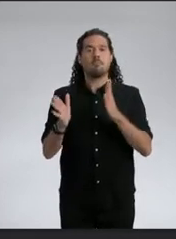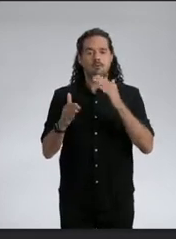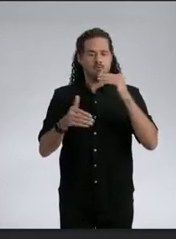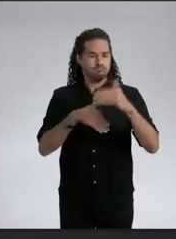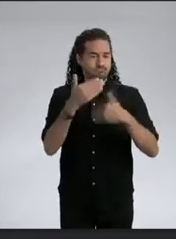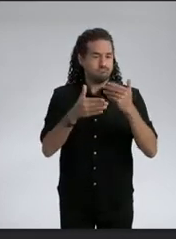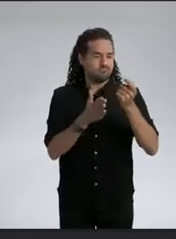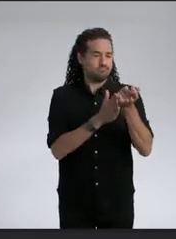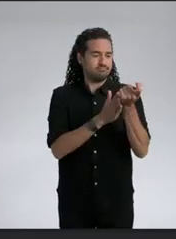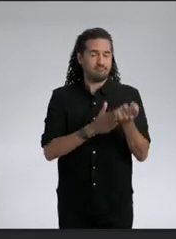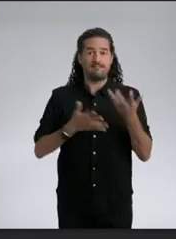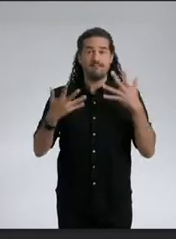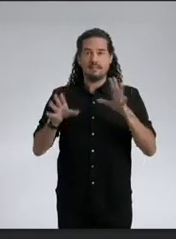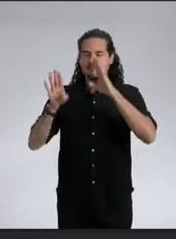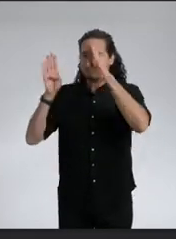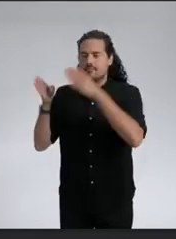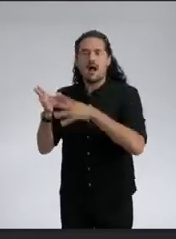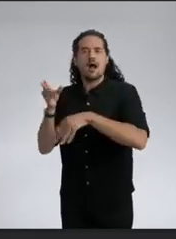your GPU code.